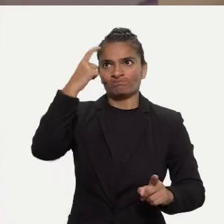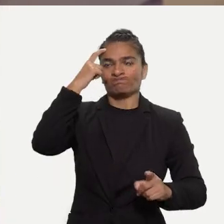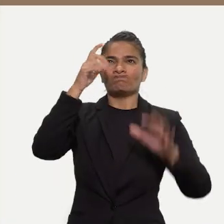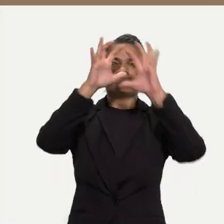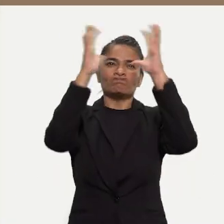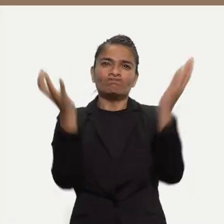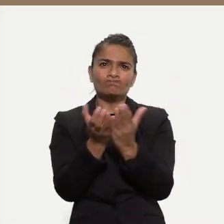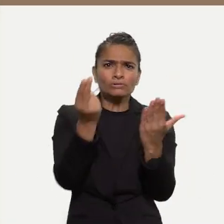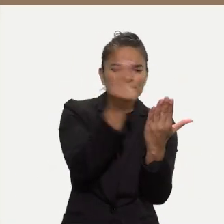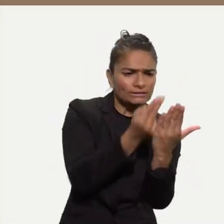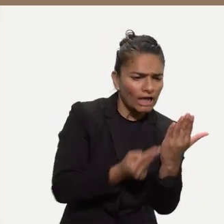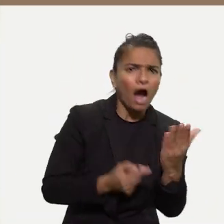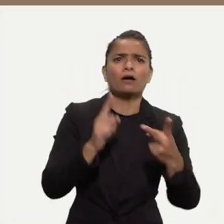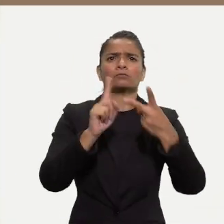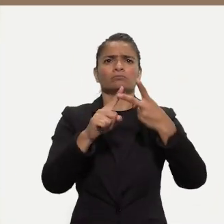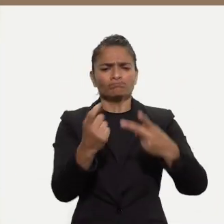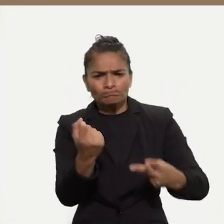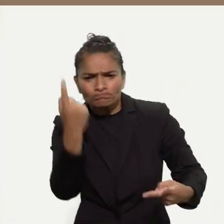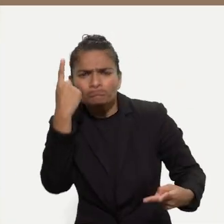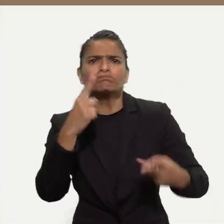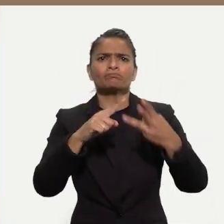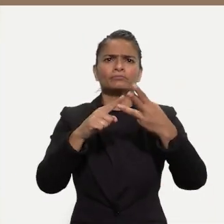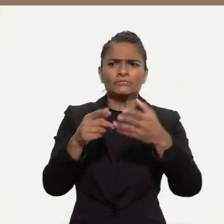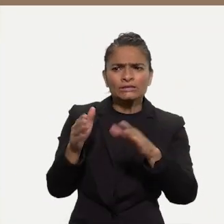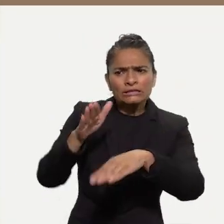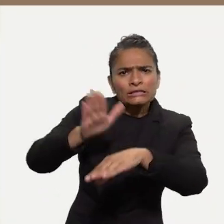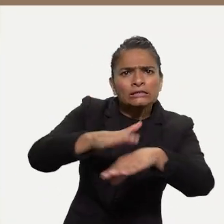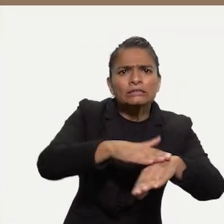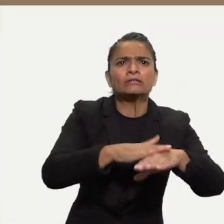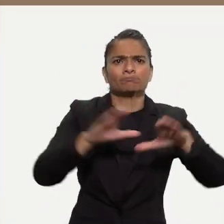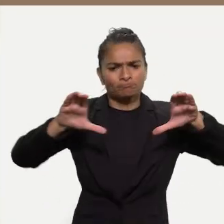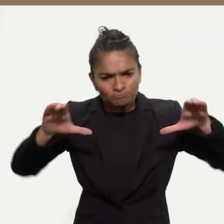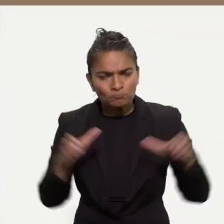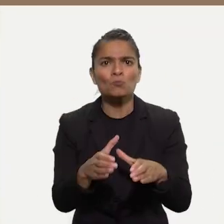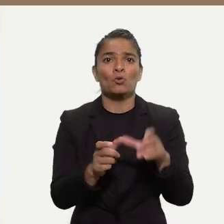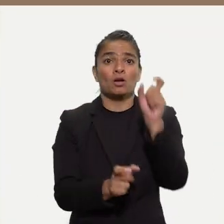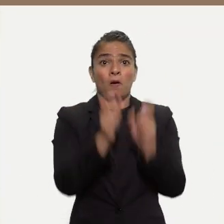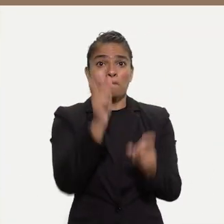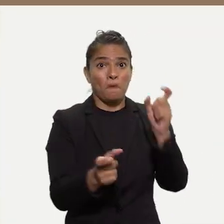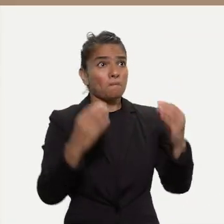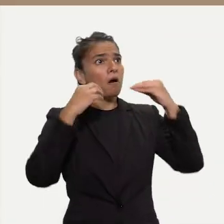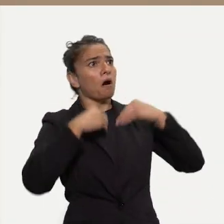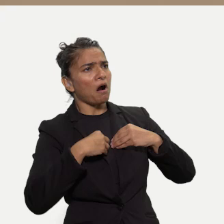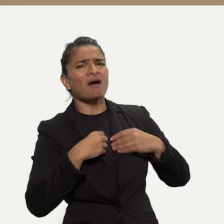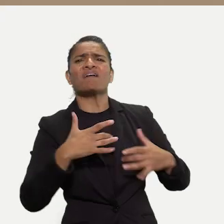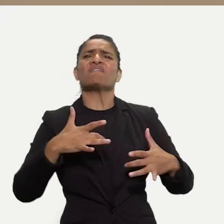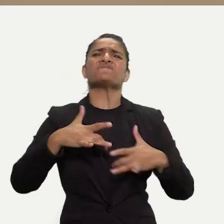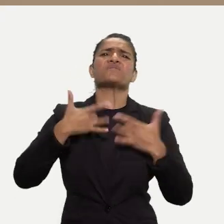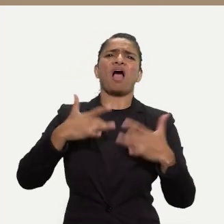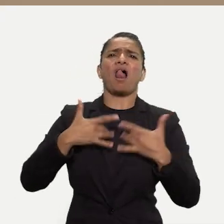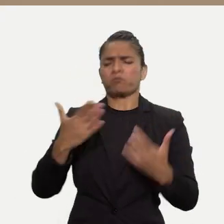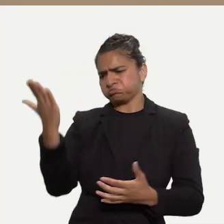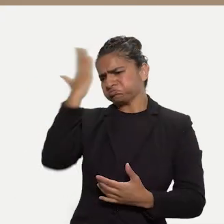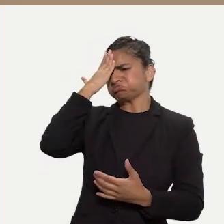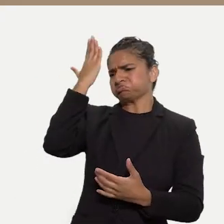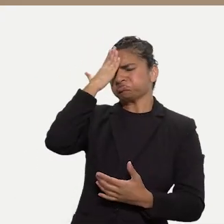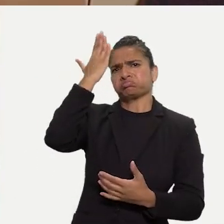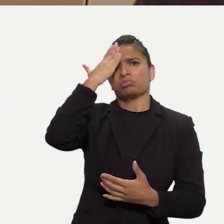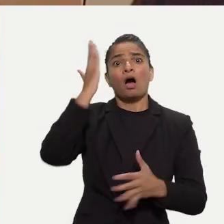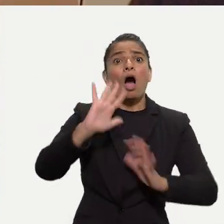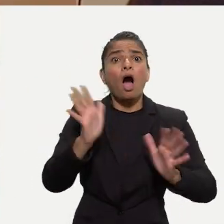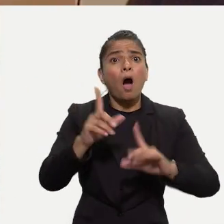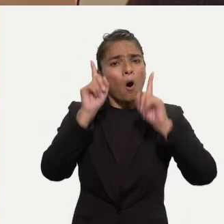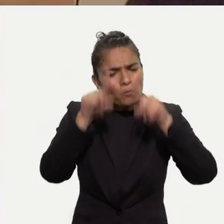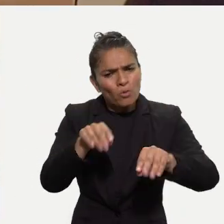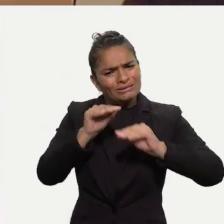attitudes. So that includes what we call universal design, sensitization, capacity building for